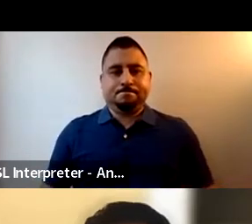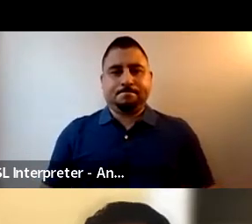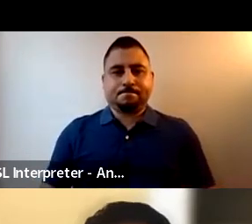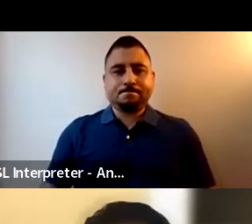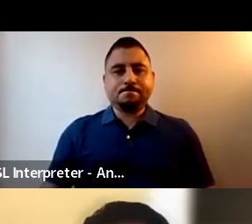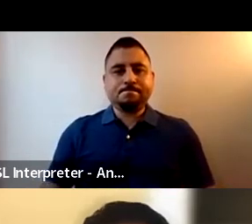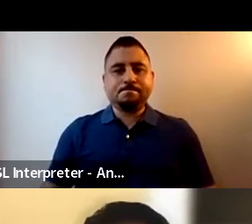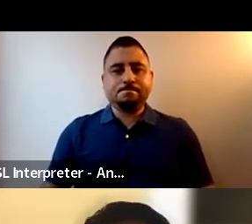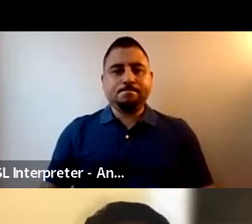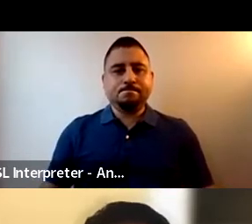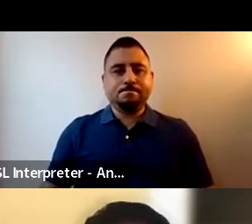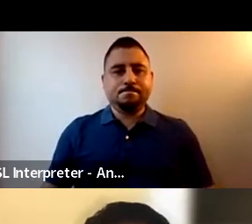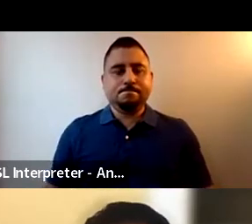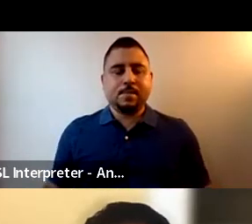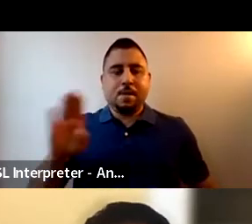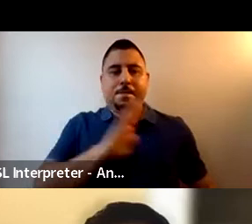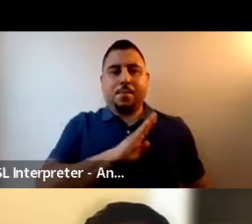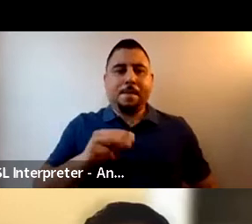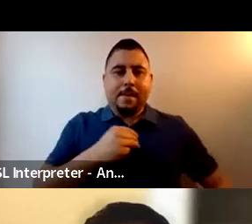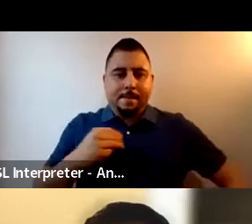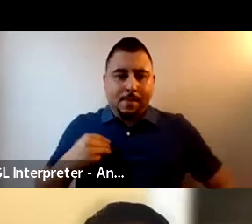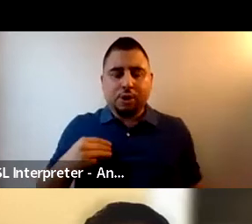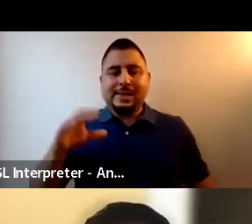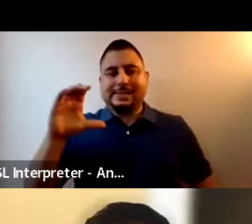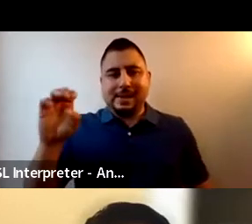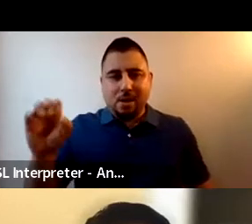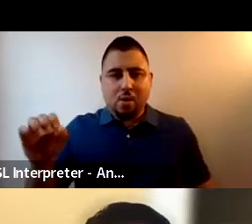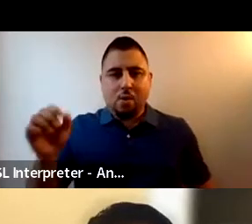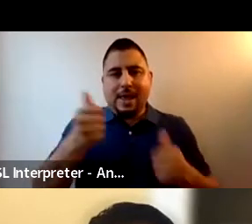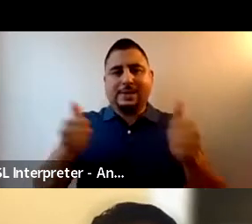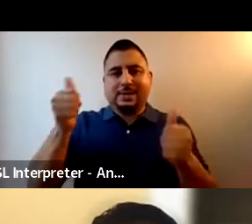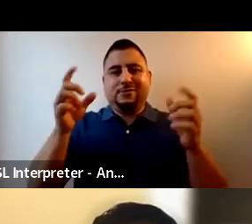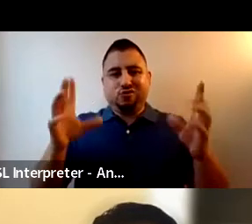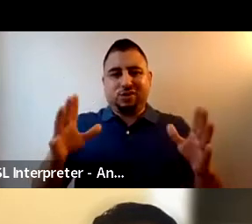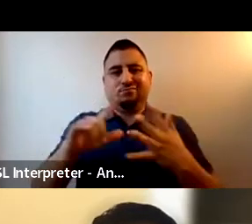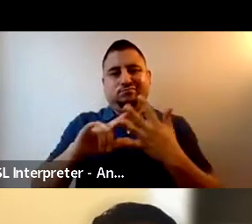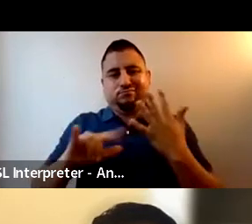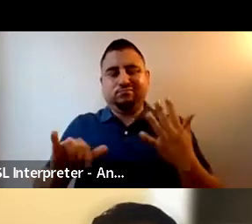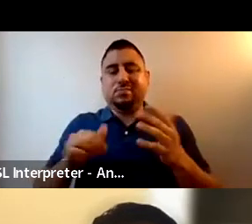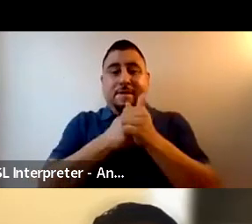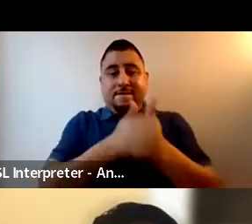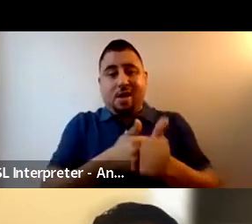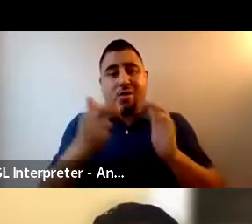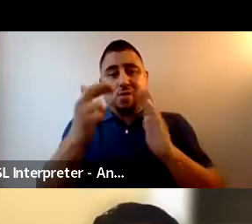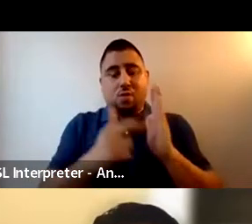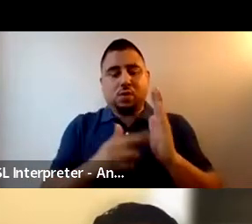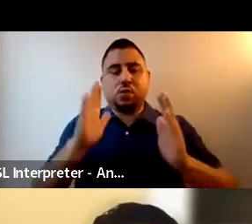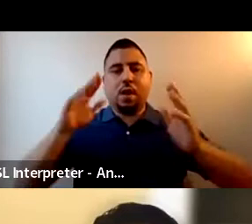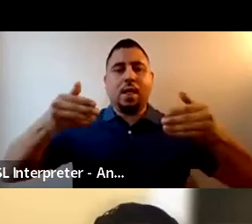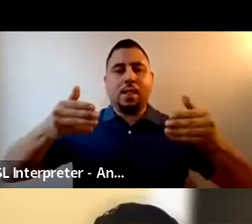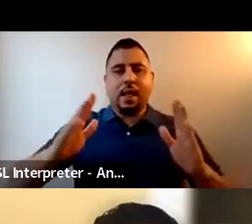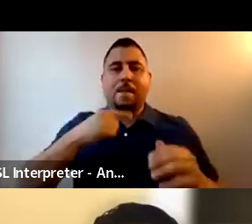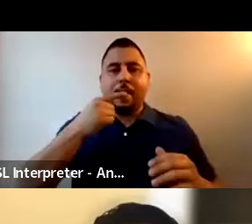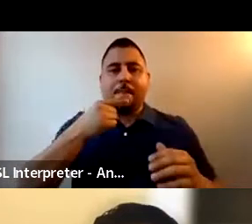For example, board member, CEO, executive director, etc. Your adherence to these guidelines will enable the